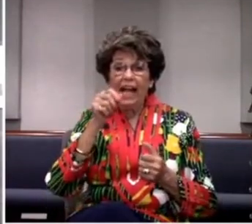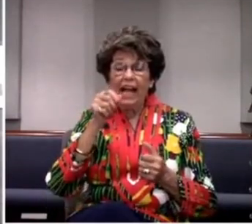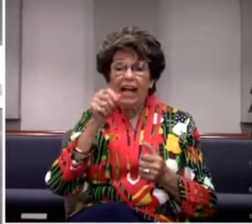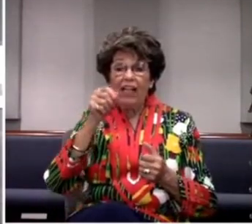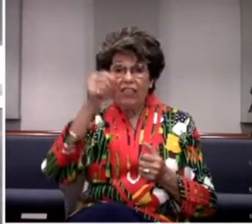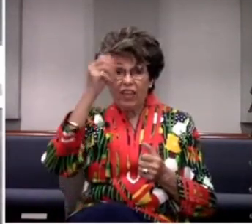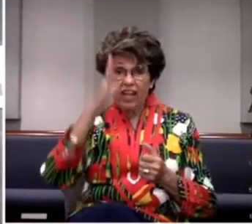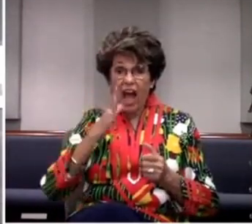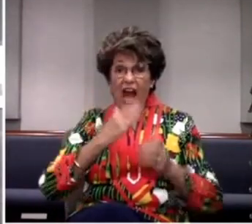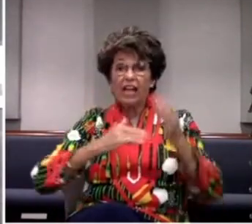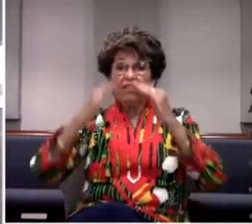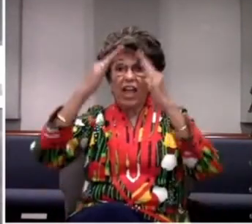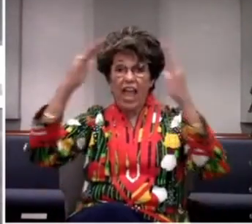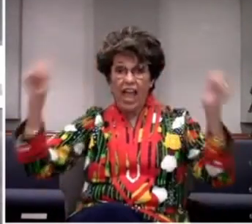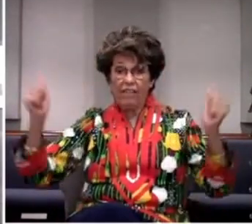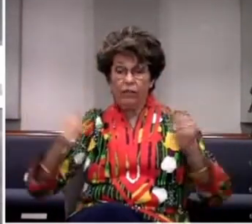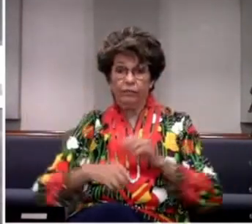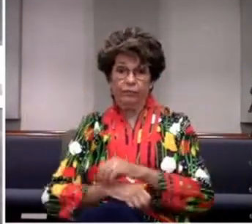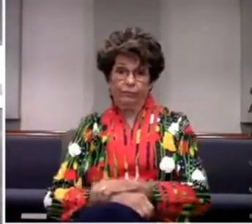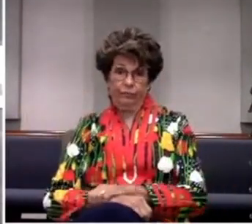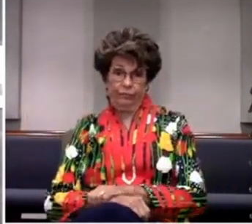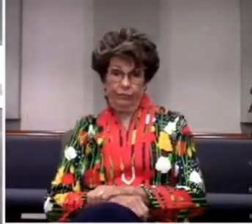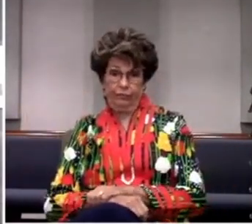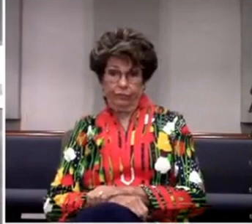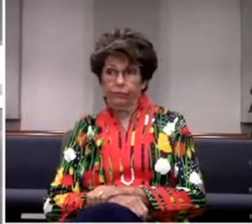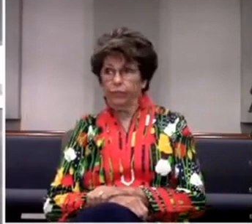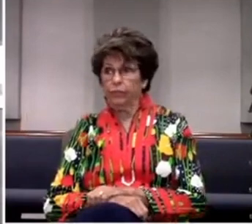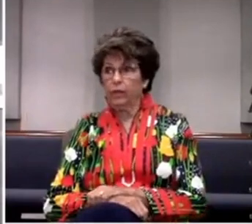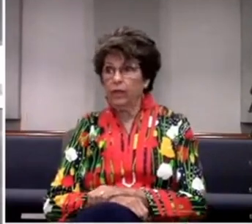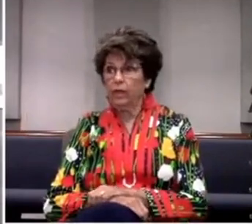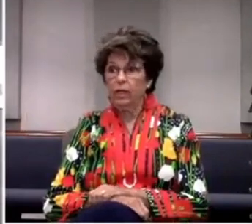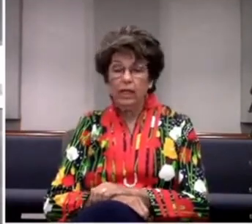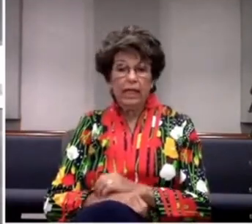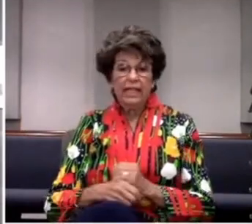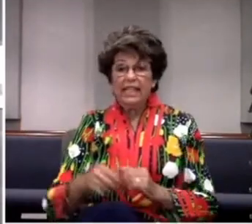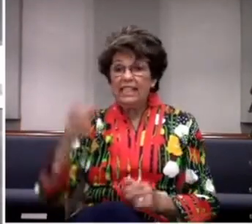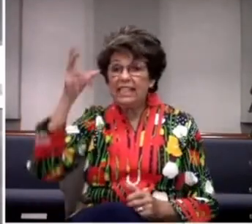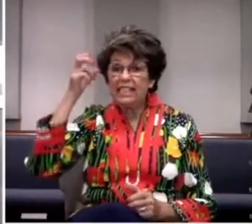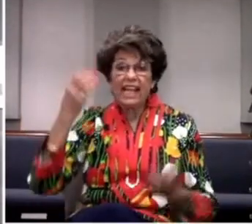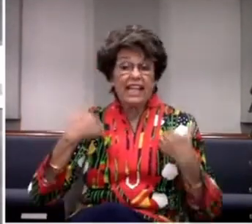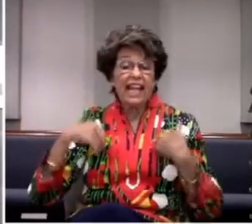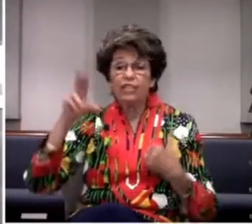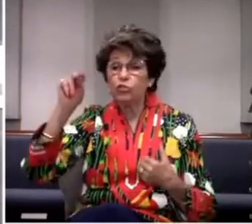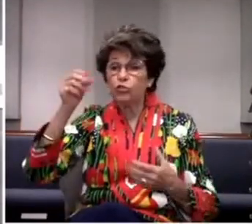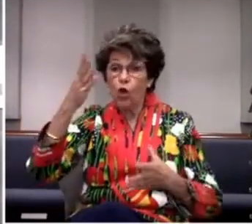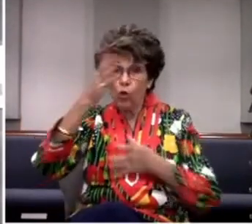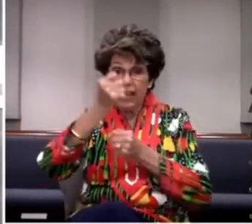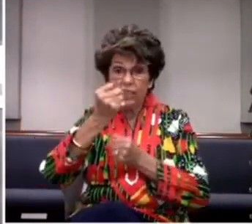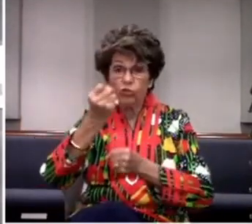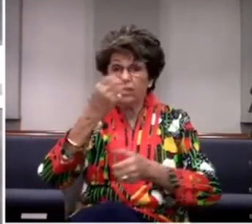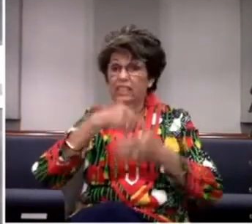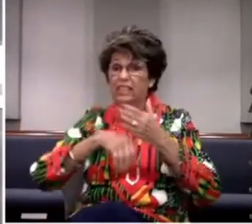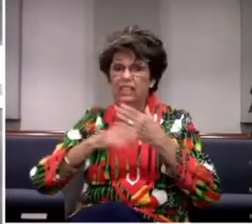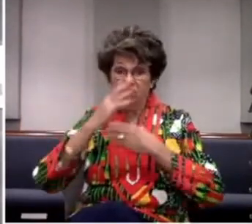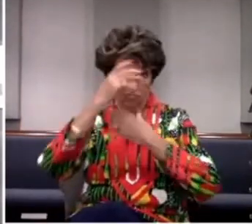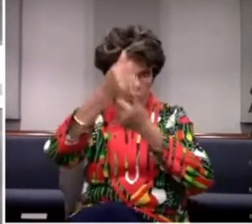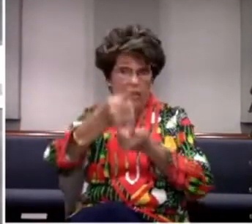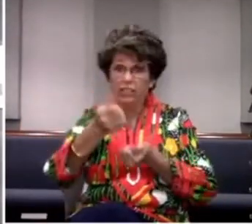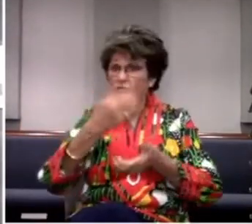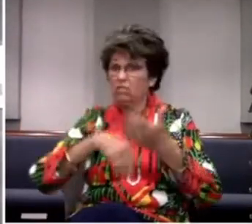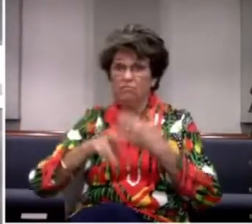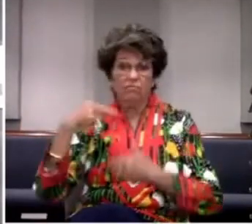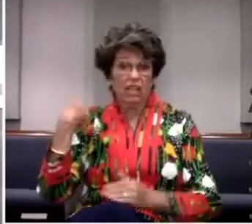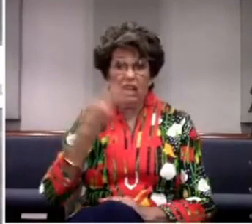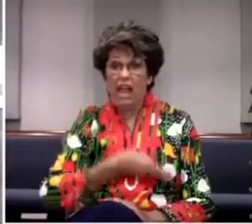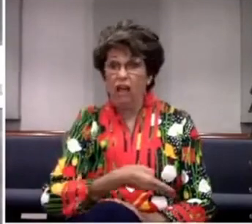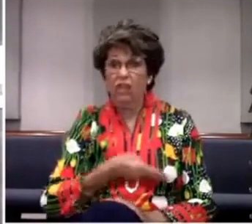where we got this, where we taught everybody that Satan wants to take you to hell. He has no interest in hell. He's trying to damn Jesus, kill Jesus, do whatever he can do so that he can exalt